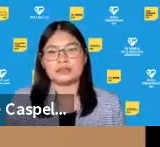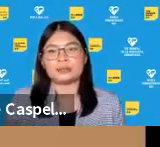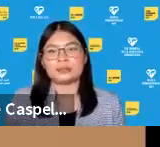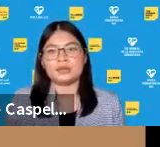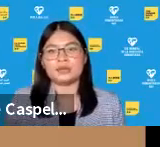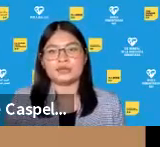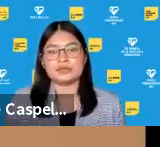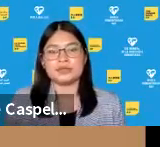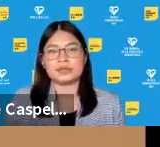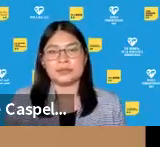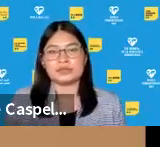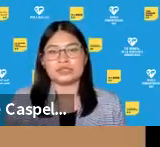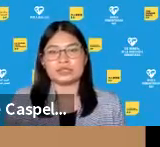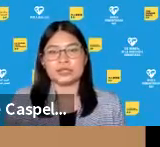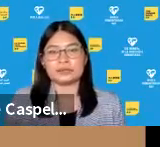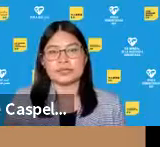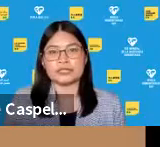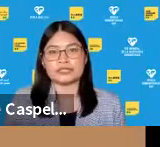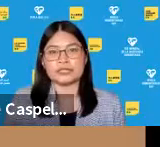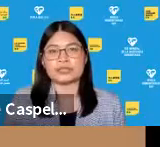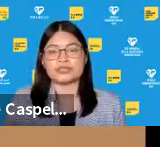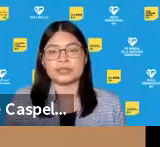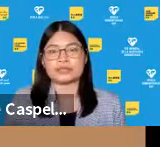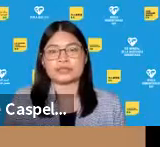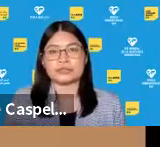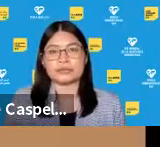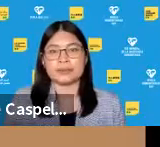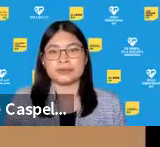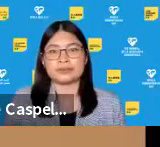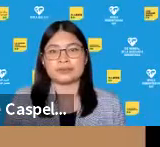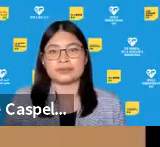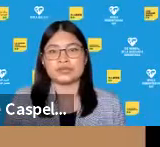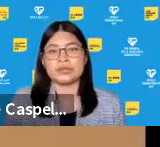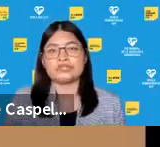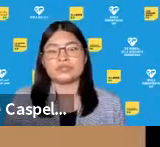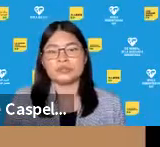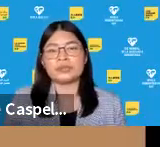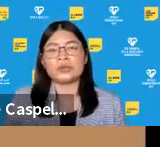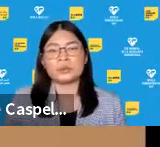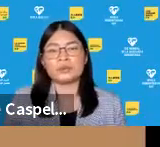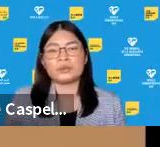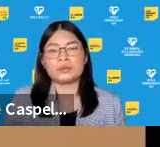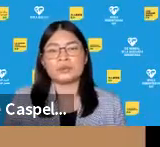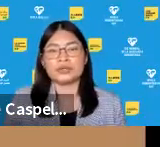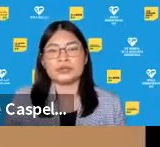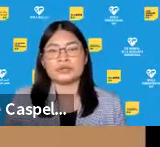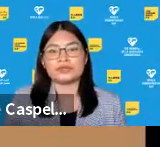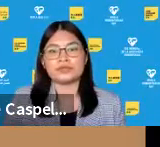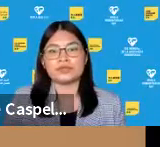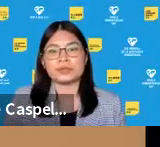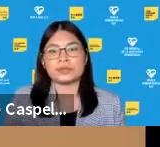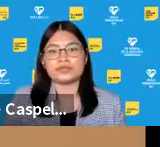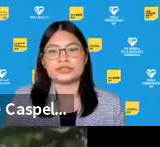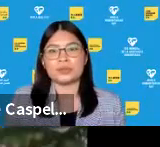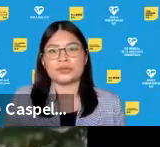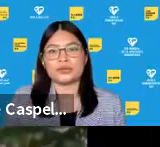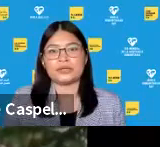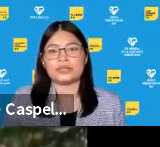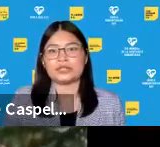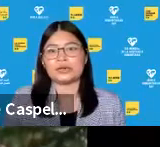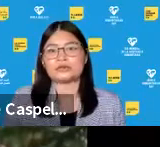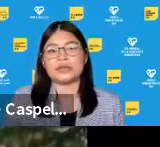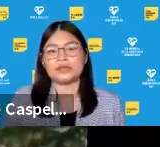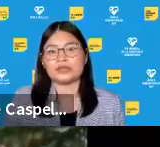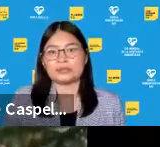that laws and policies on climate change adaptation and disaster risk management should incorporate their resilience standards